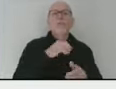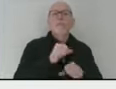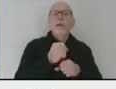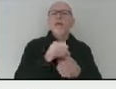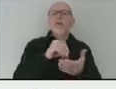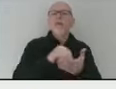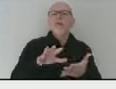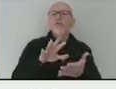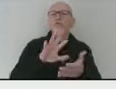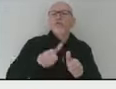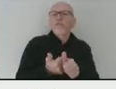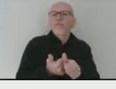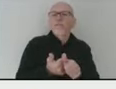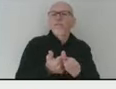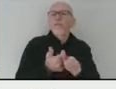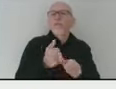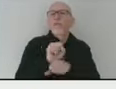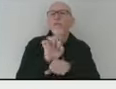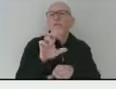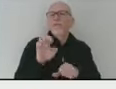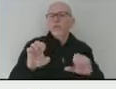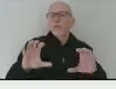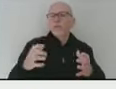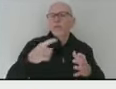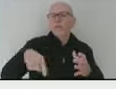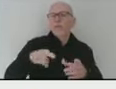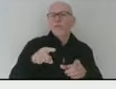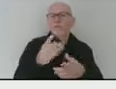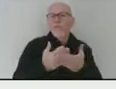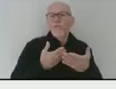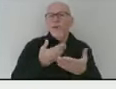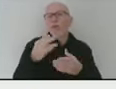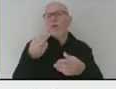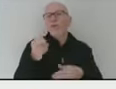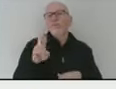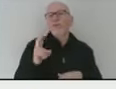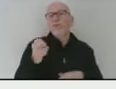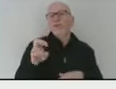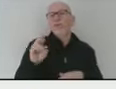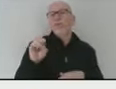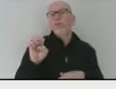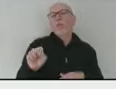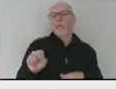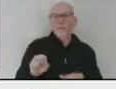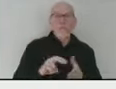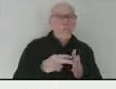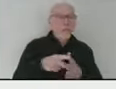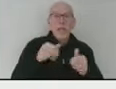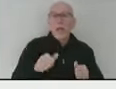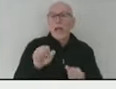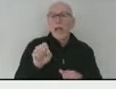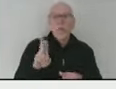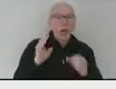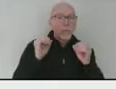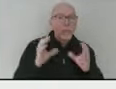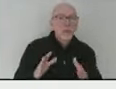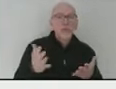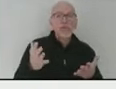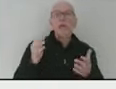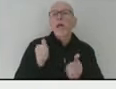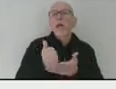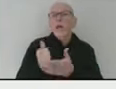part of our Hoosier Heroes. Opportunities could include serving as a substitute teacher, helping with contact tracing, helping